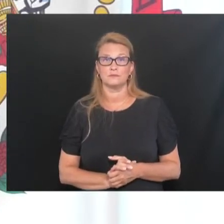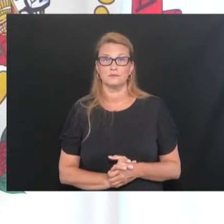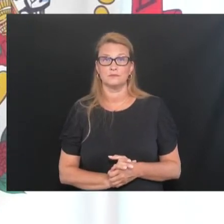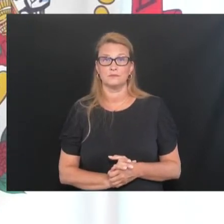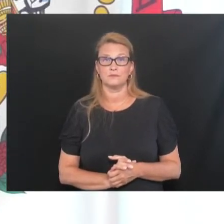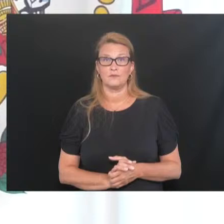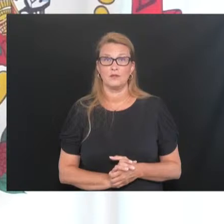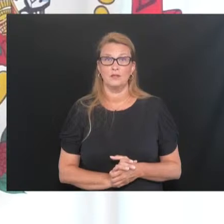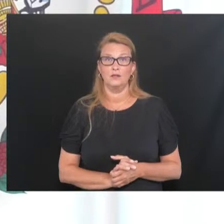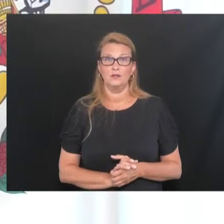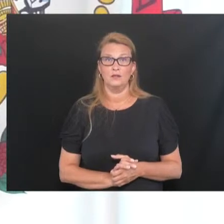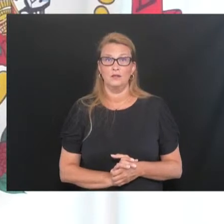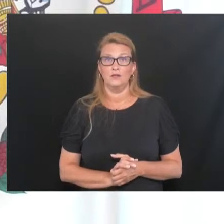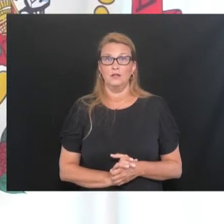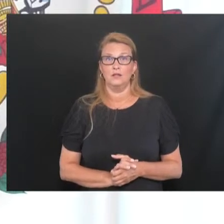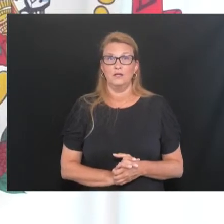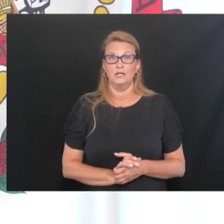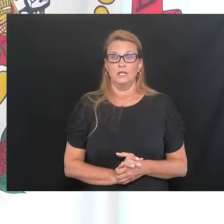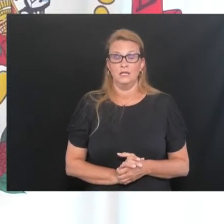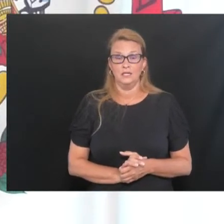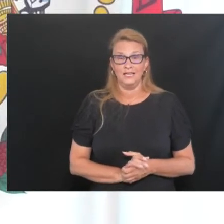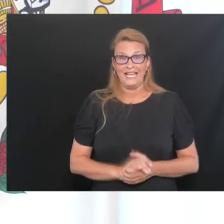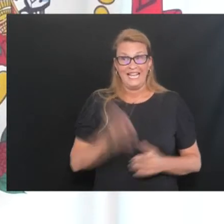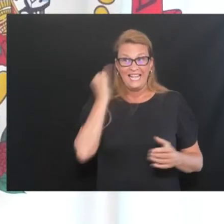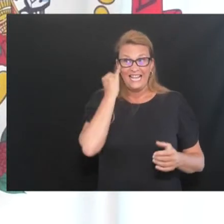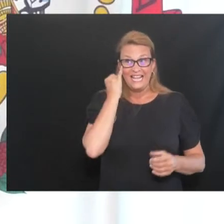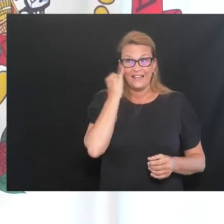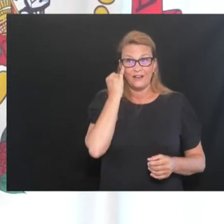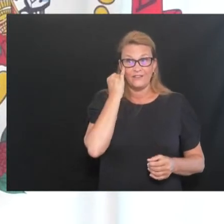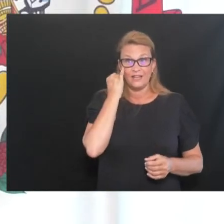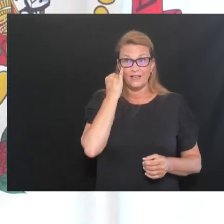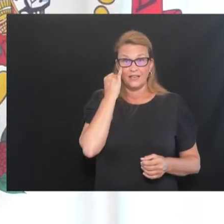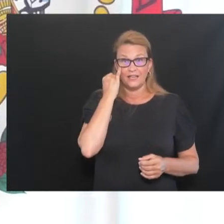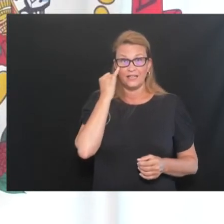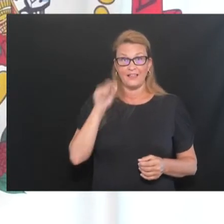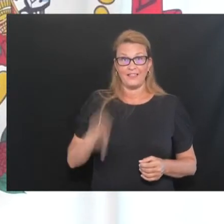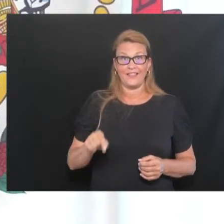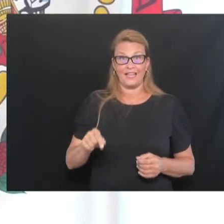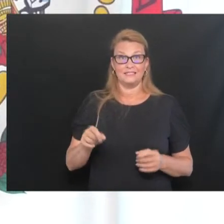reality is, if in fact this thing gets terrible bad,